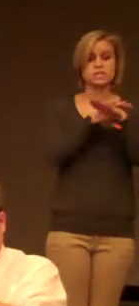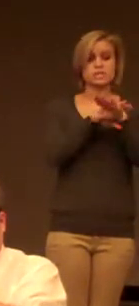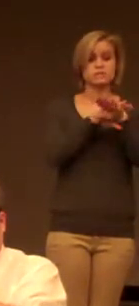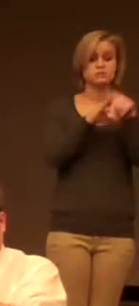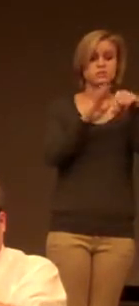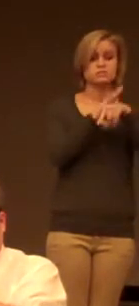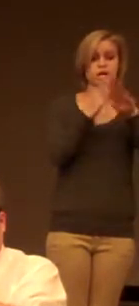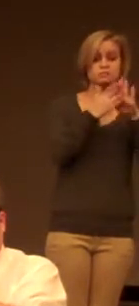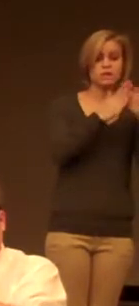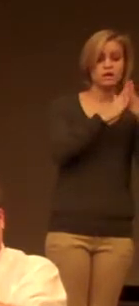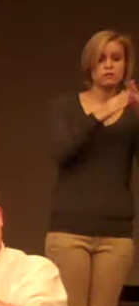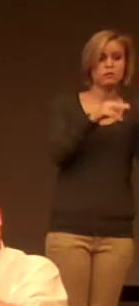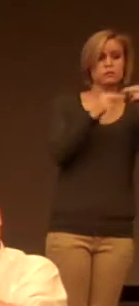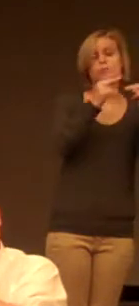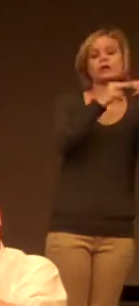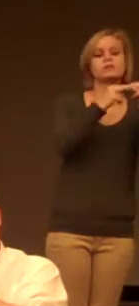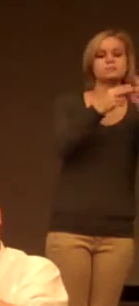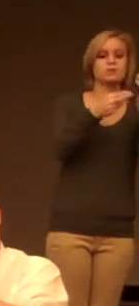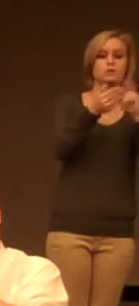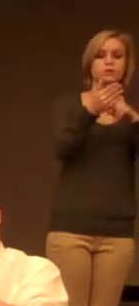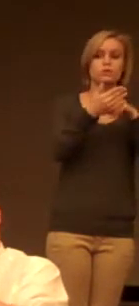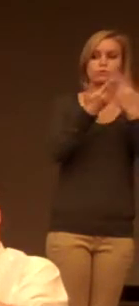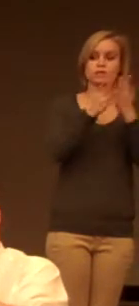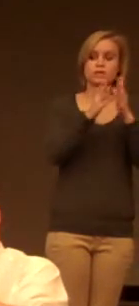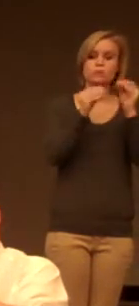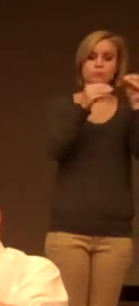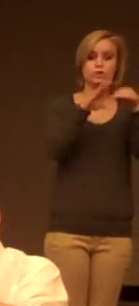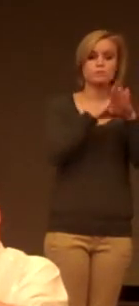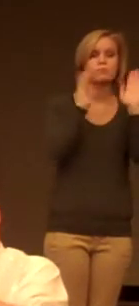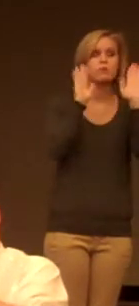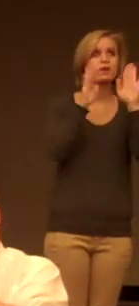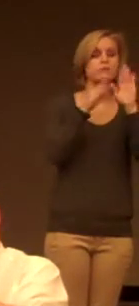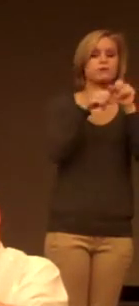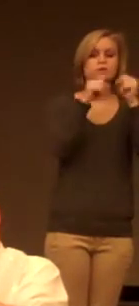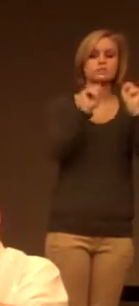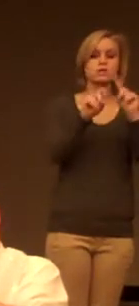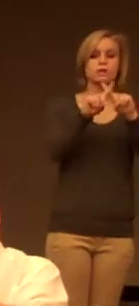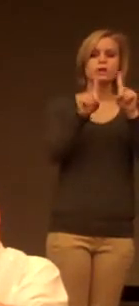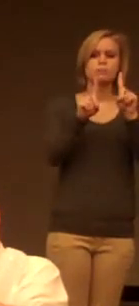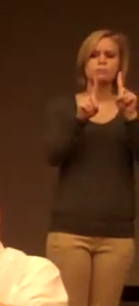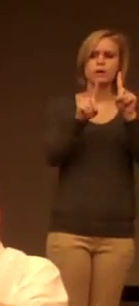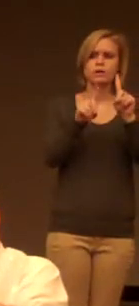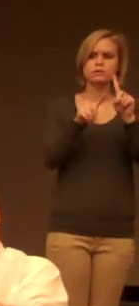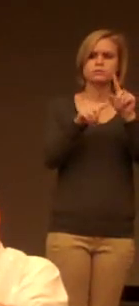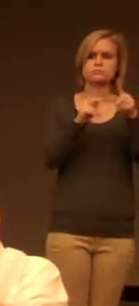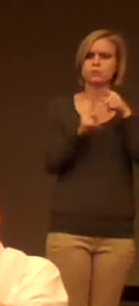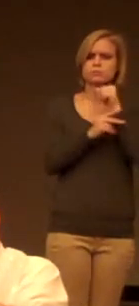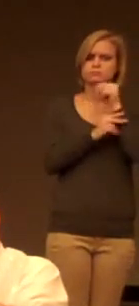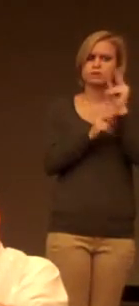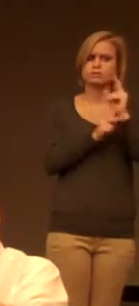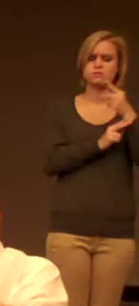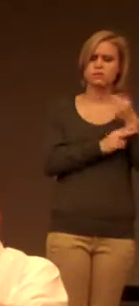been redone, putting them back into wonderful shape, but people aren't using them.